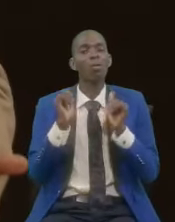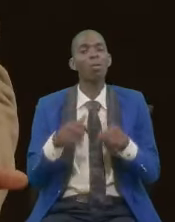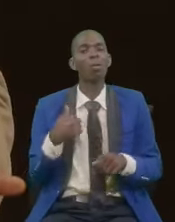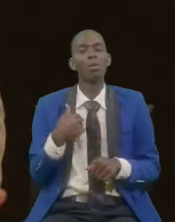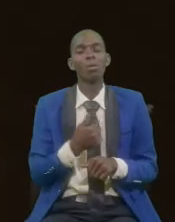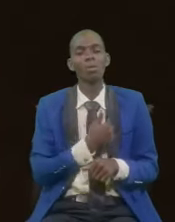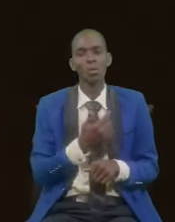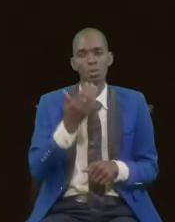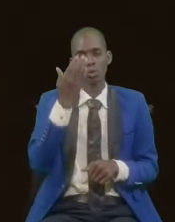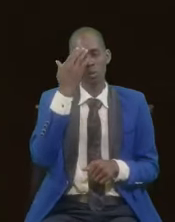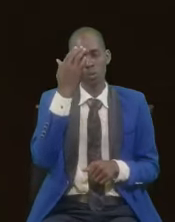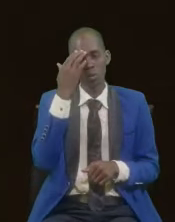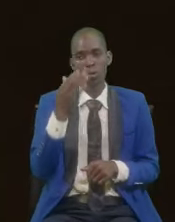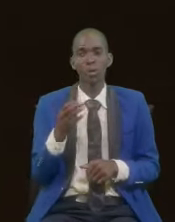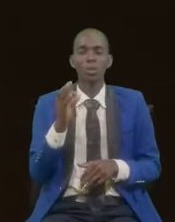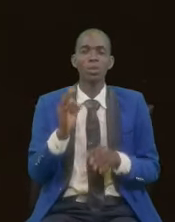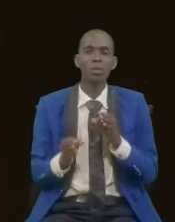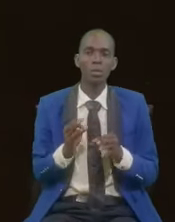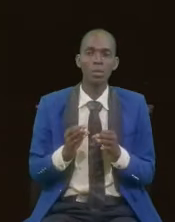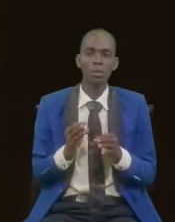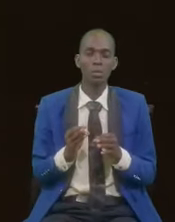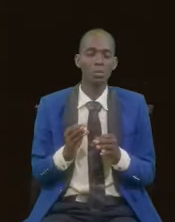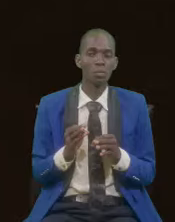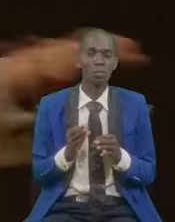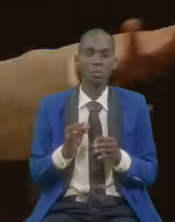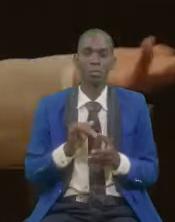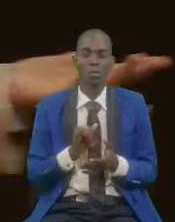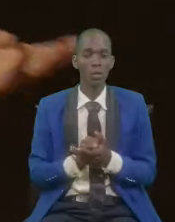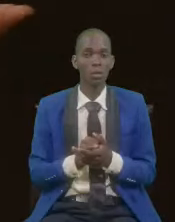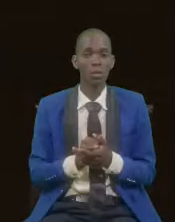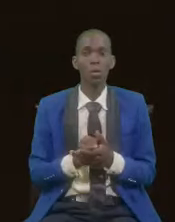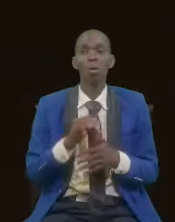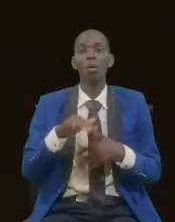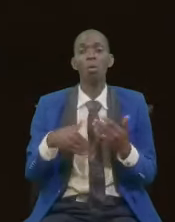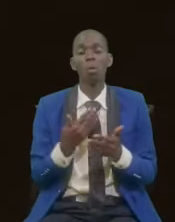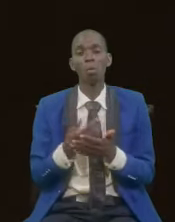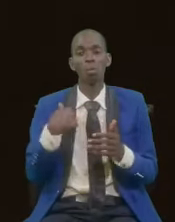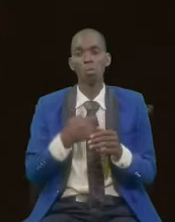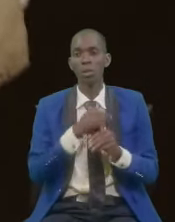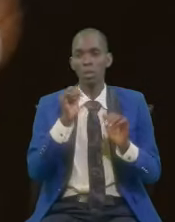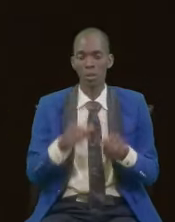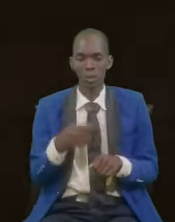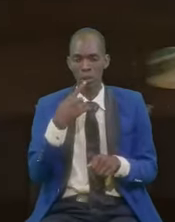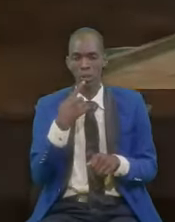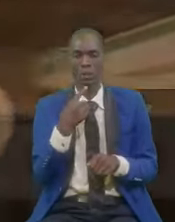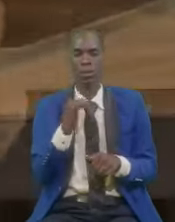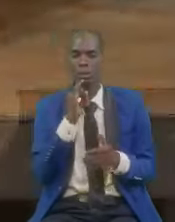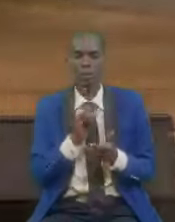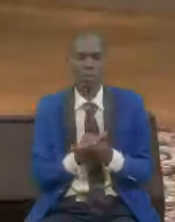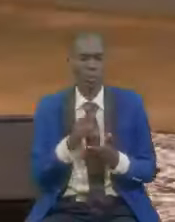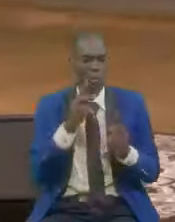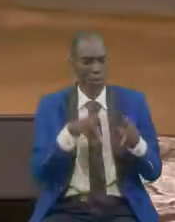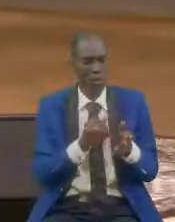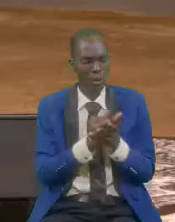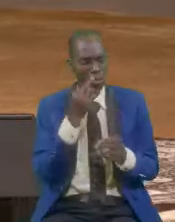the wheelchair that goes up, somebody has been healed. All we can tell is the person that says, I was blind,